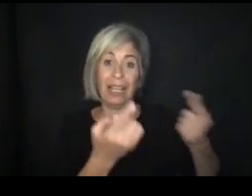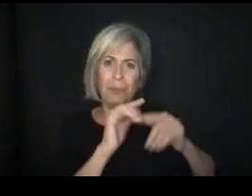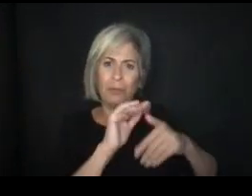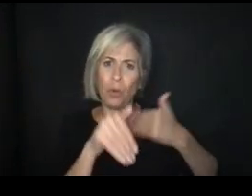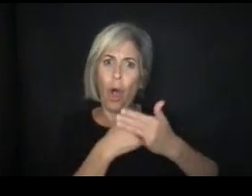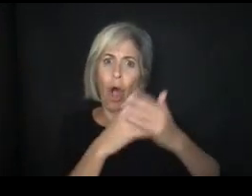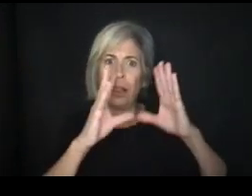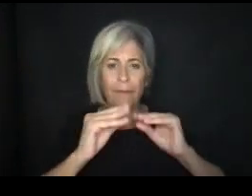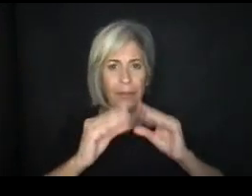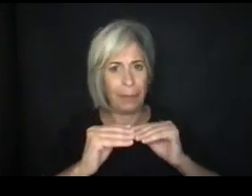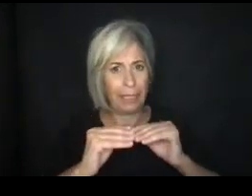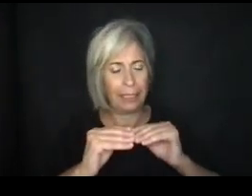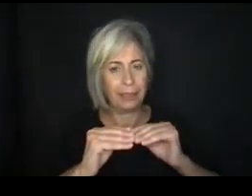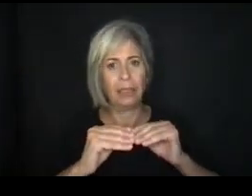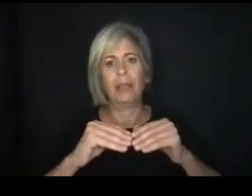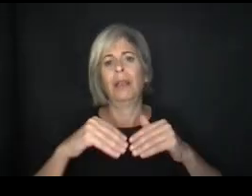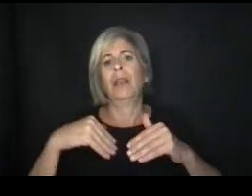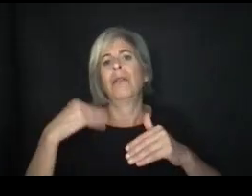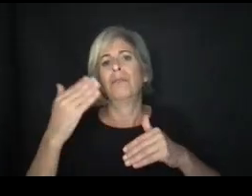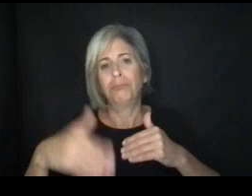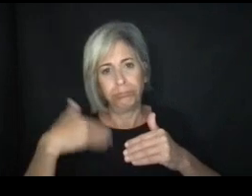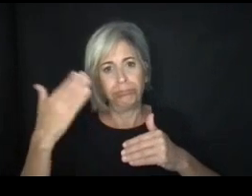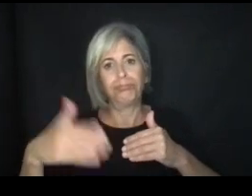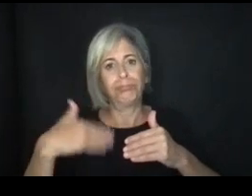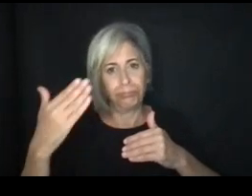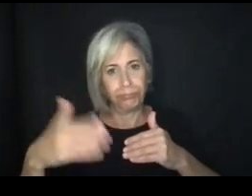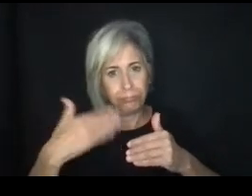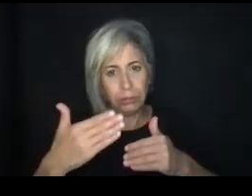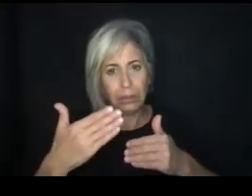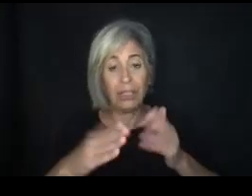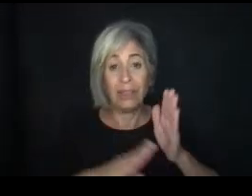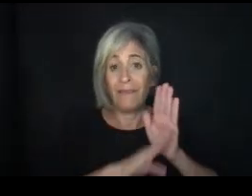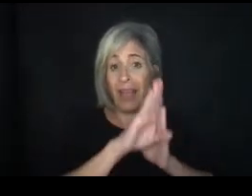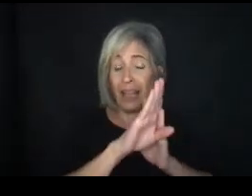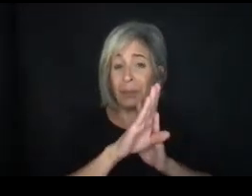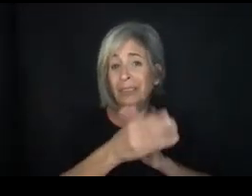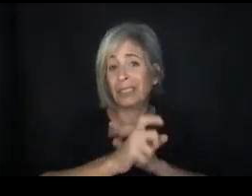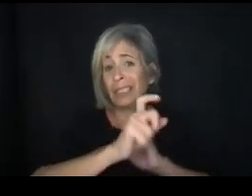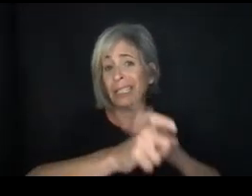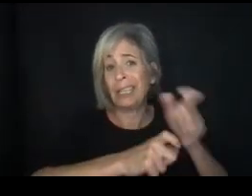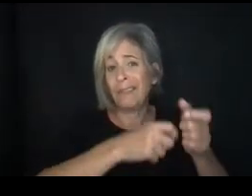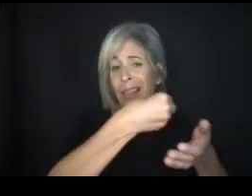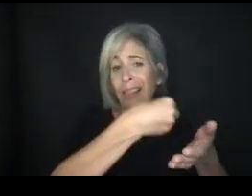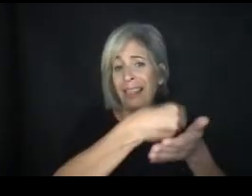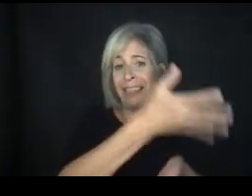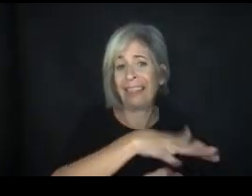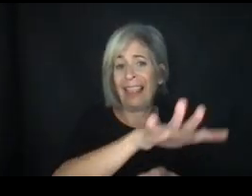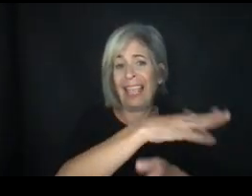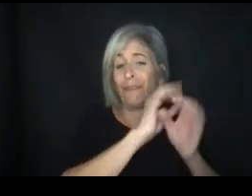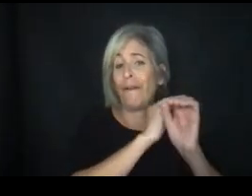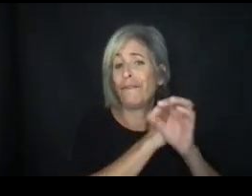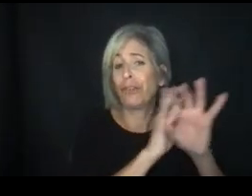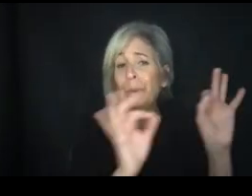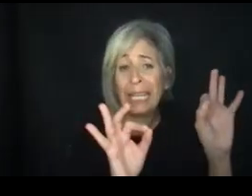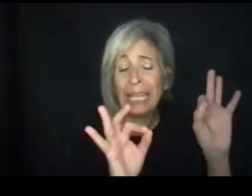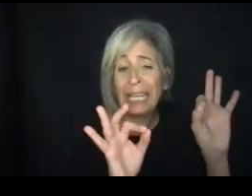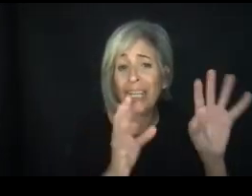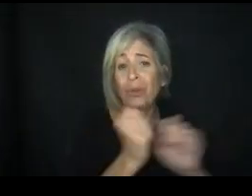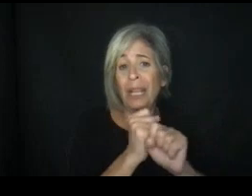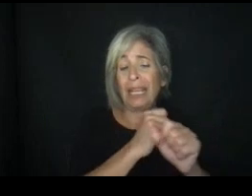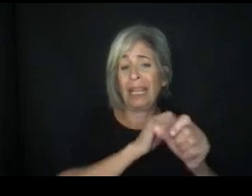here, and it's one meeting after the next. You're giving developers pieces of land for nothing. You're getting involved